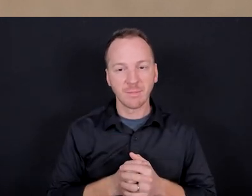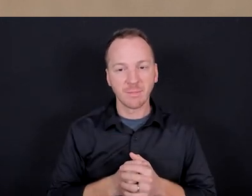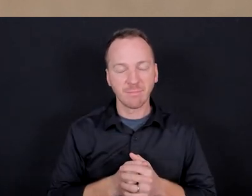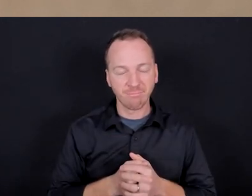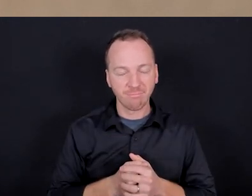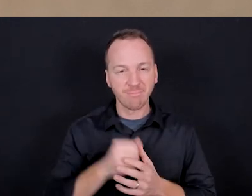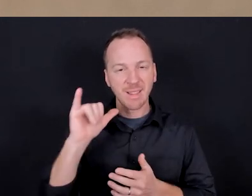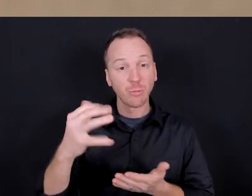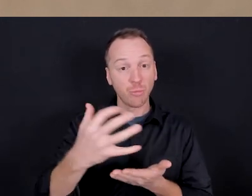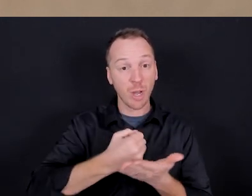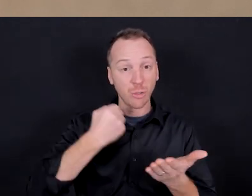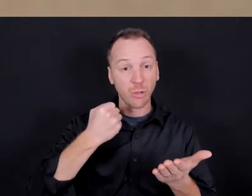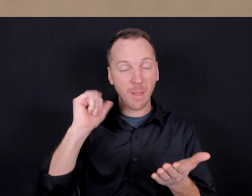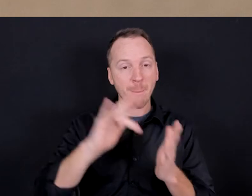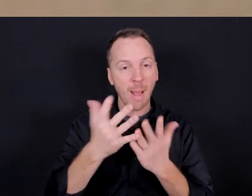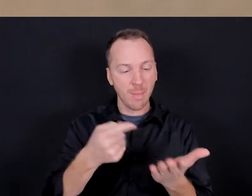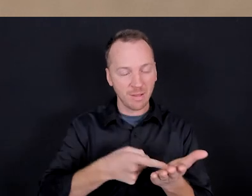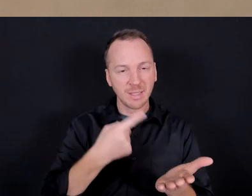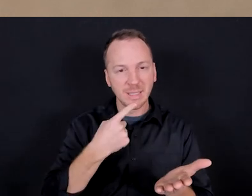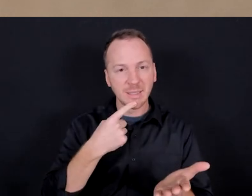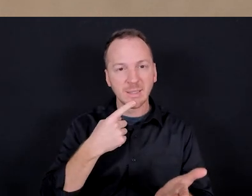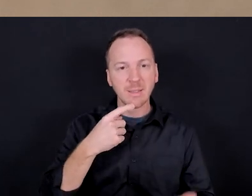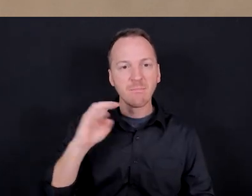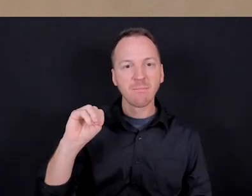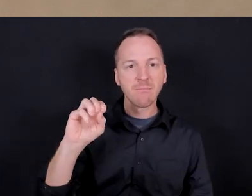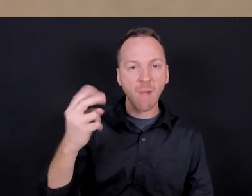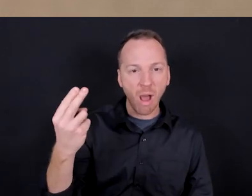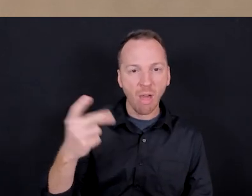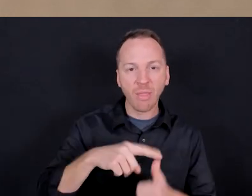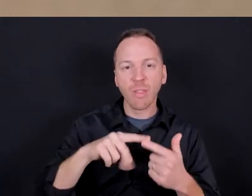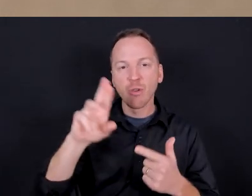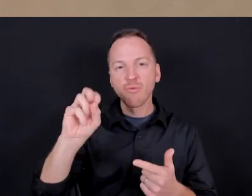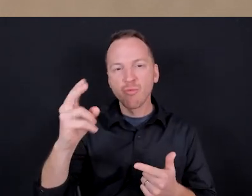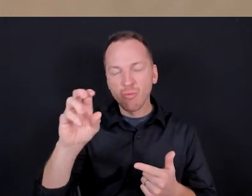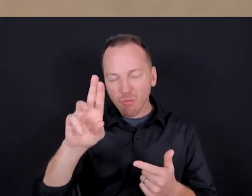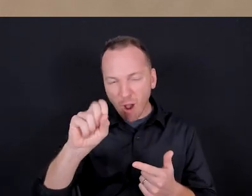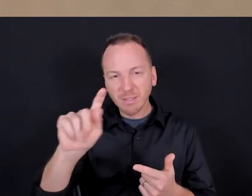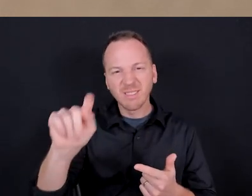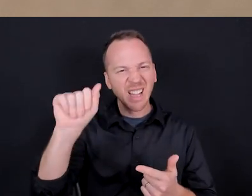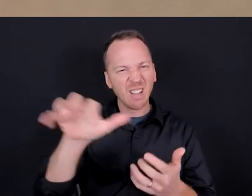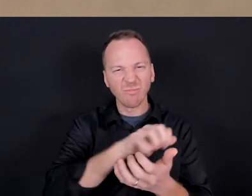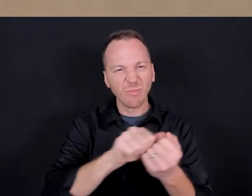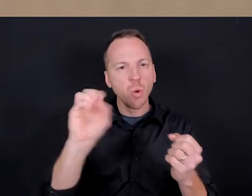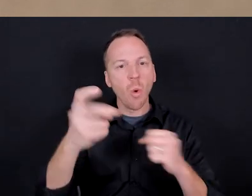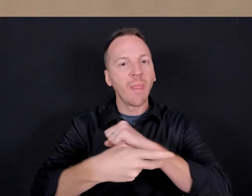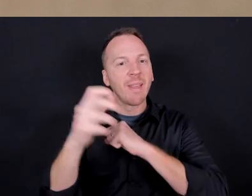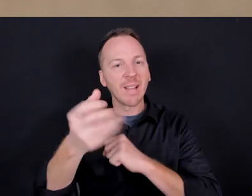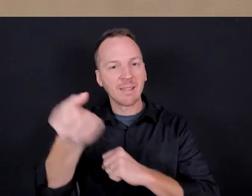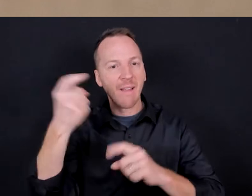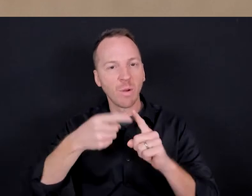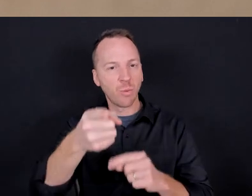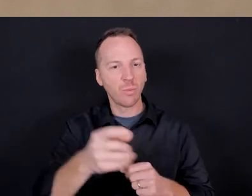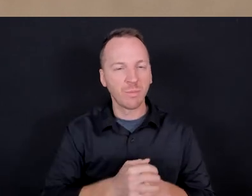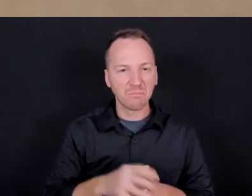And this is a treasure that the Bible tells us moth and rust cannot destroy and that no thief can take from you.